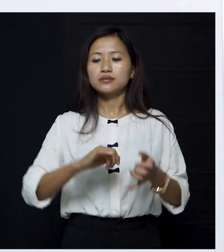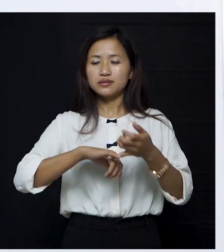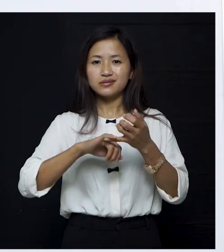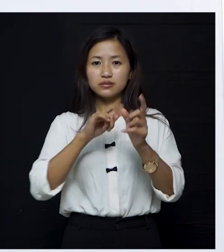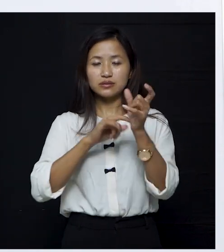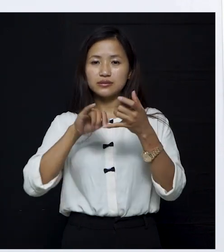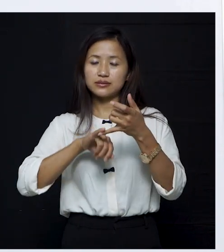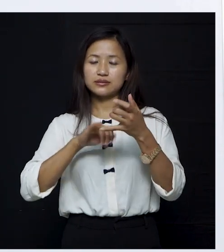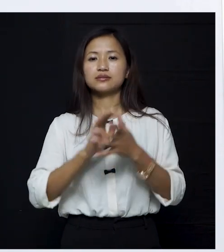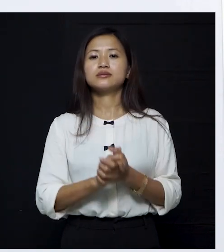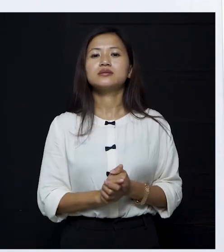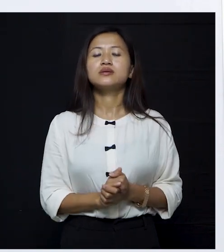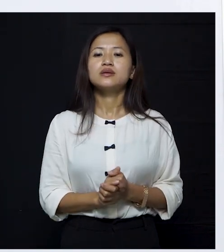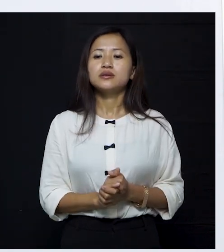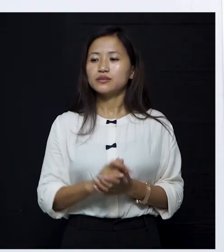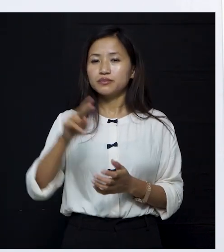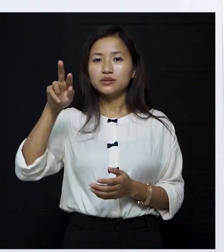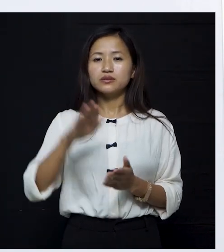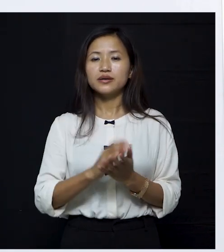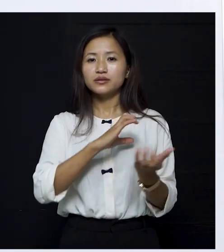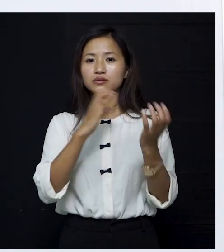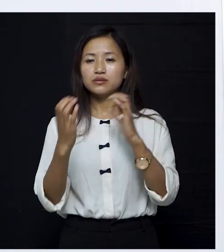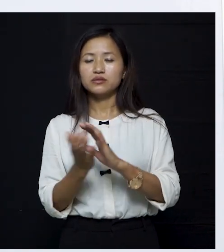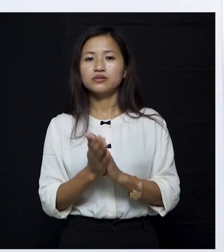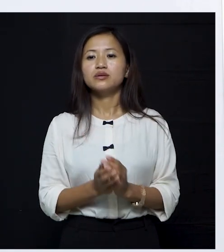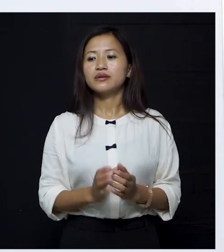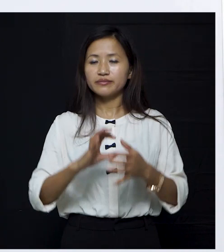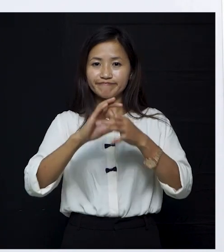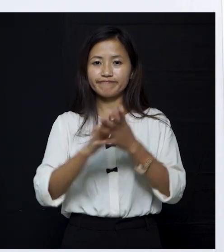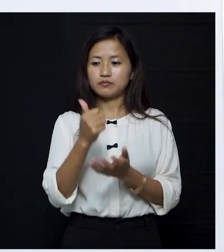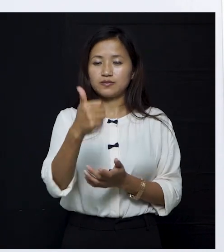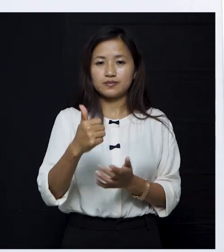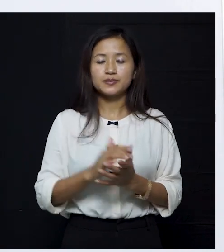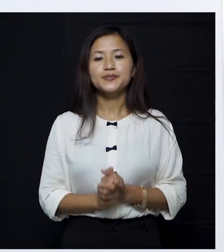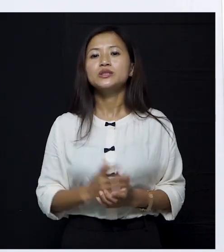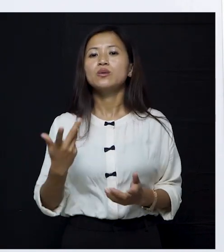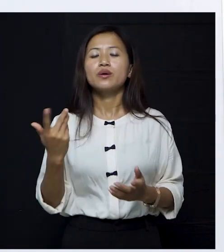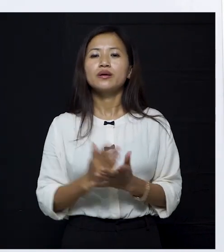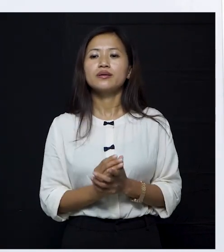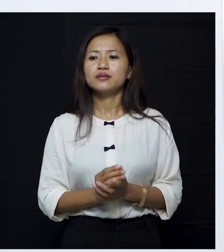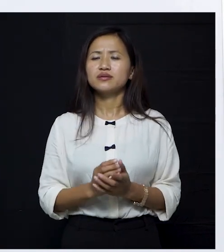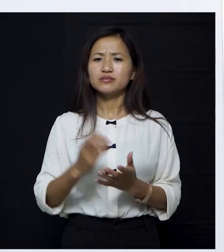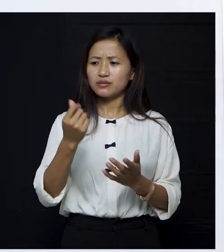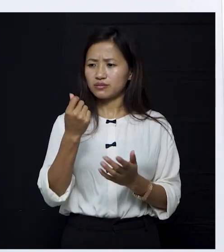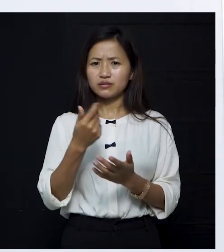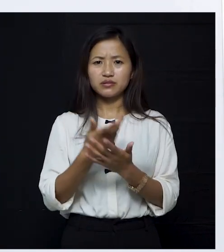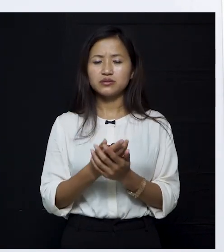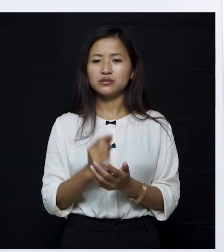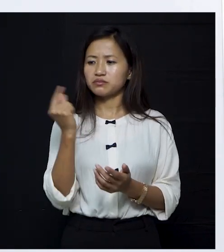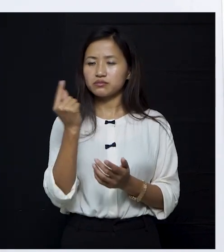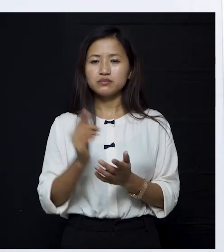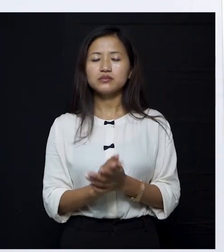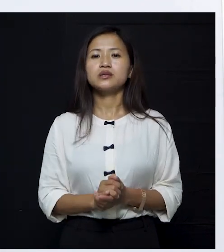system. Barter system means exchanging of goods, okay? Without where there is no currency use, but